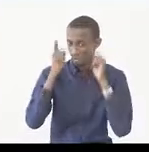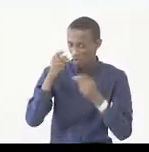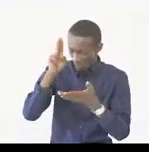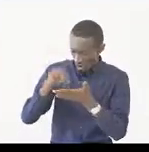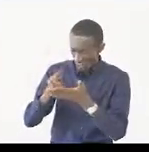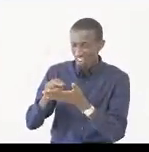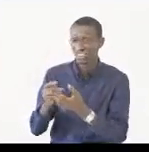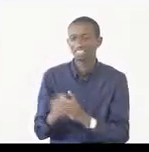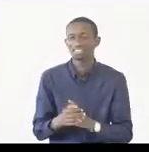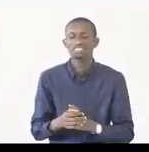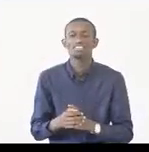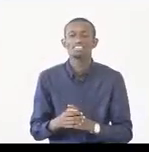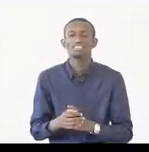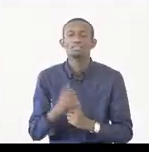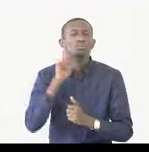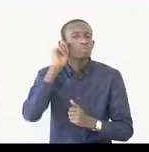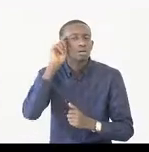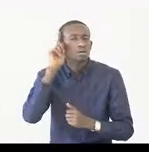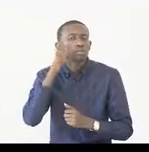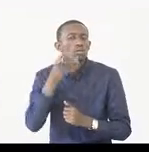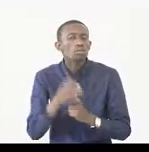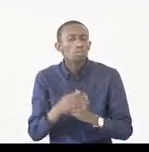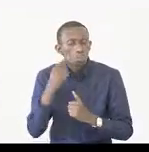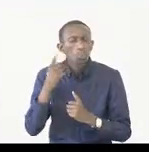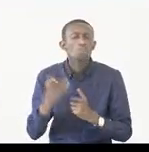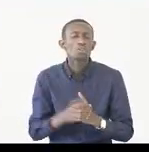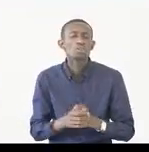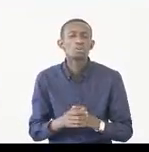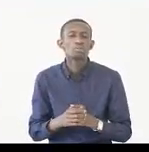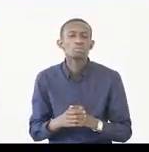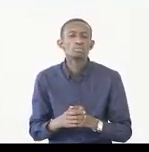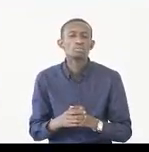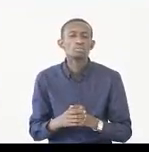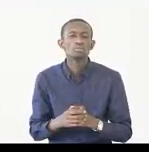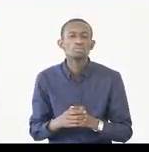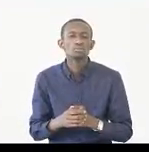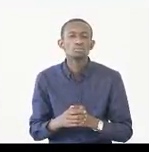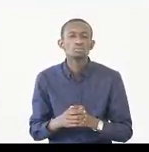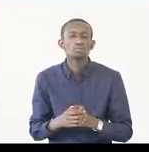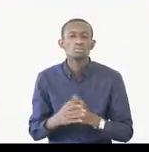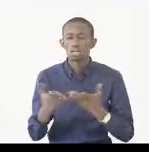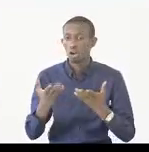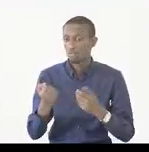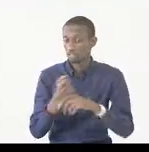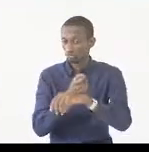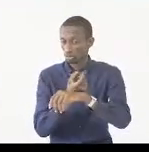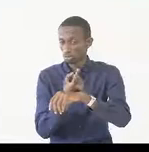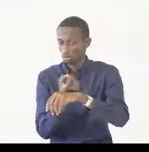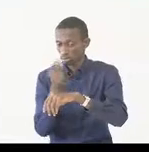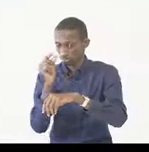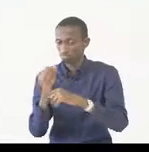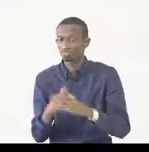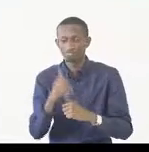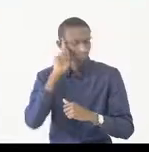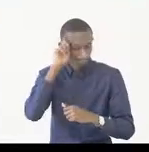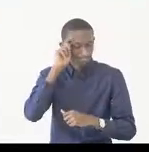that. So can you think about how we can find that? Students, you have some second now to